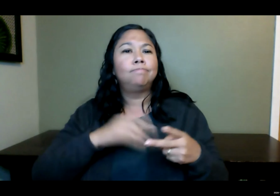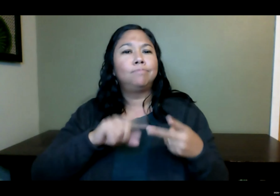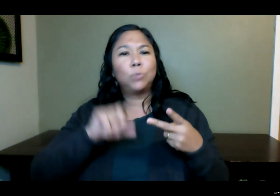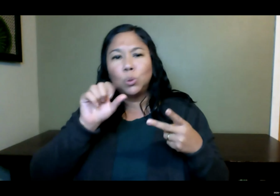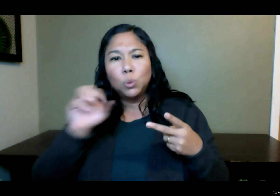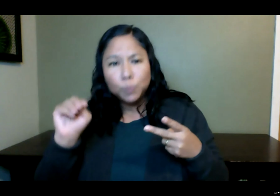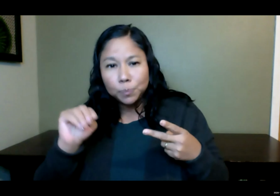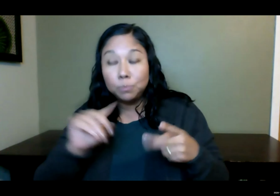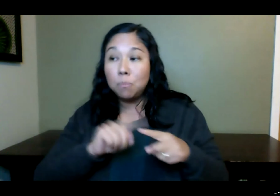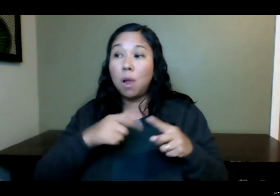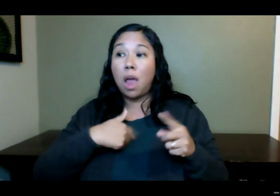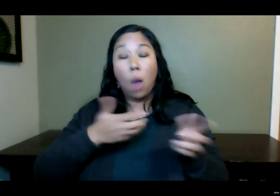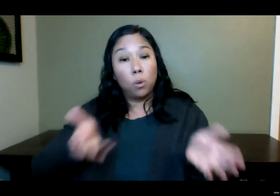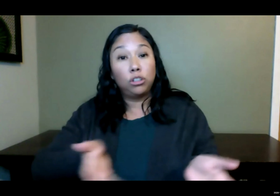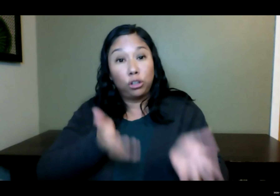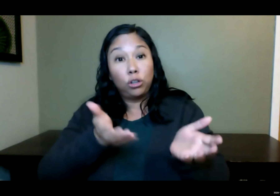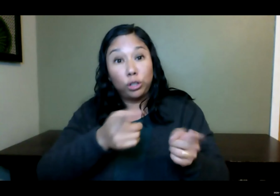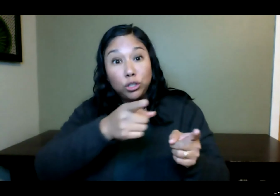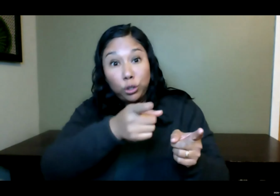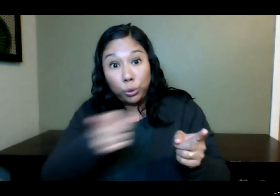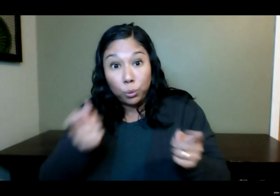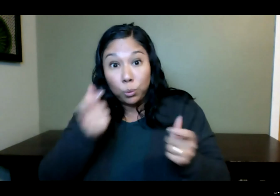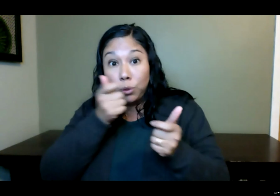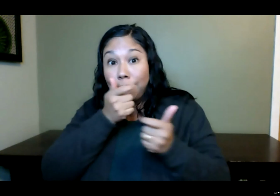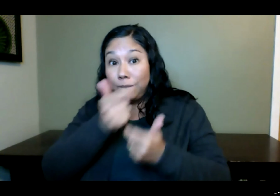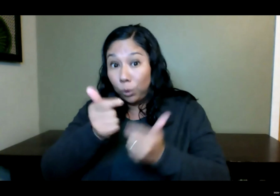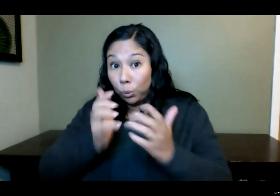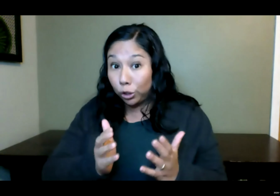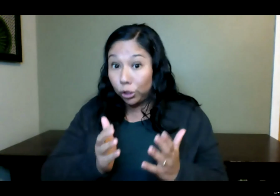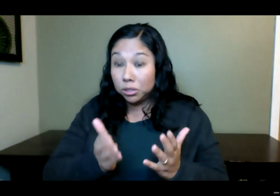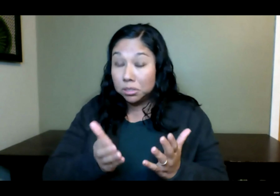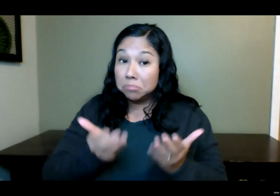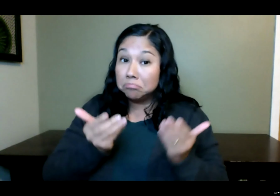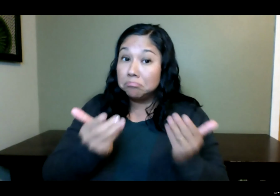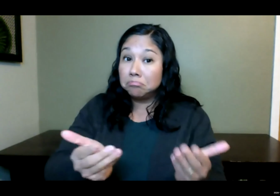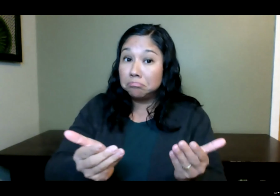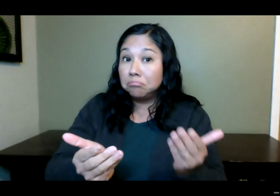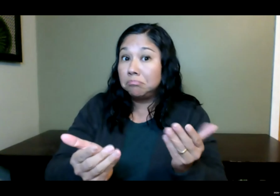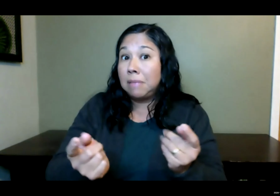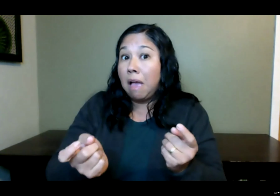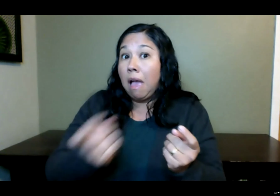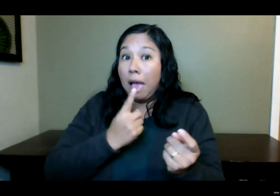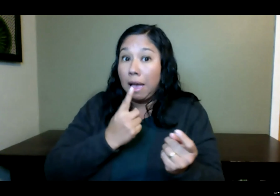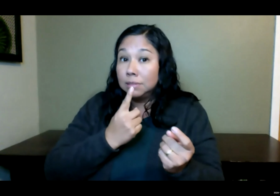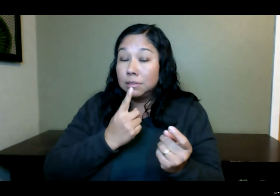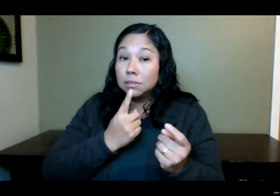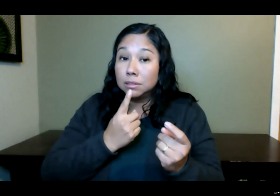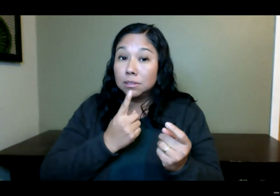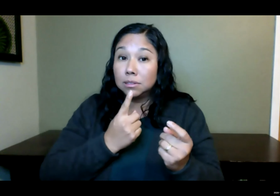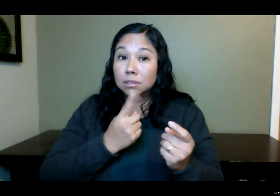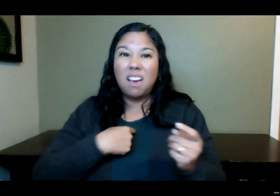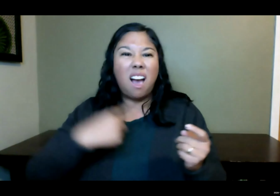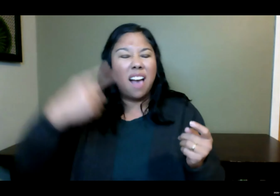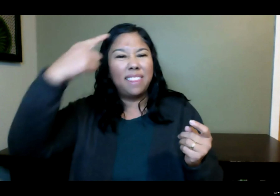encourage all viewers, feel free to go ahead and ask any questions. I think